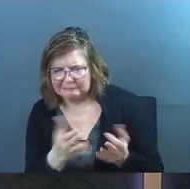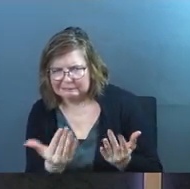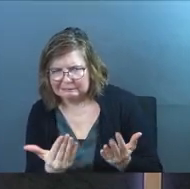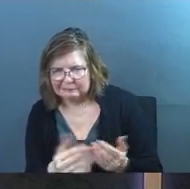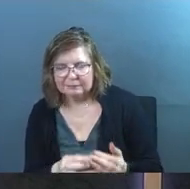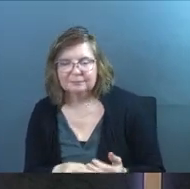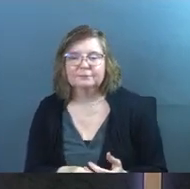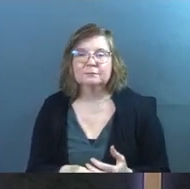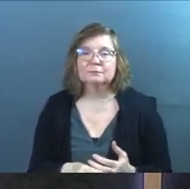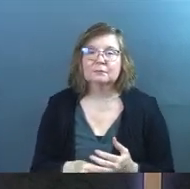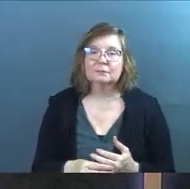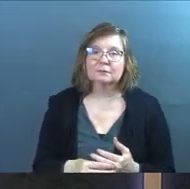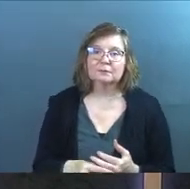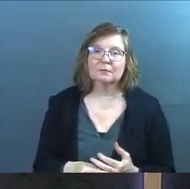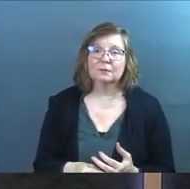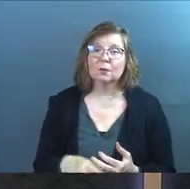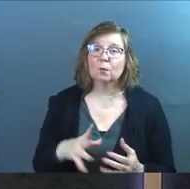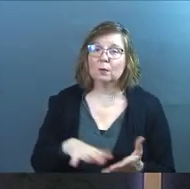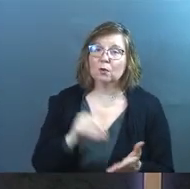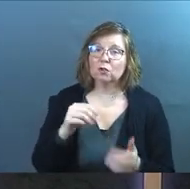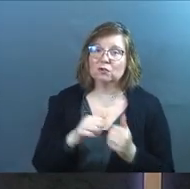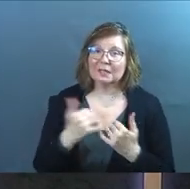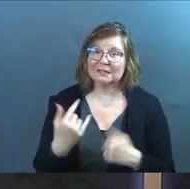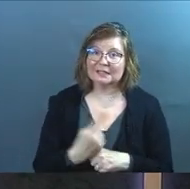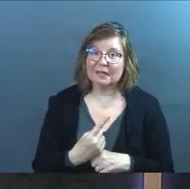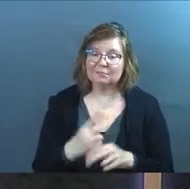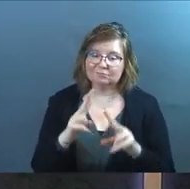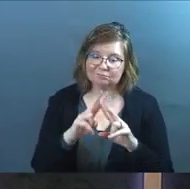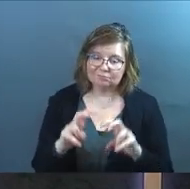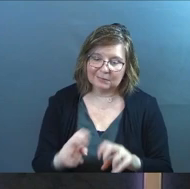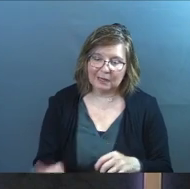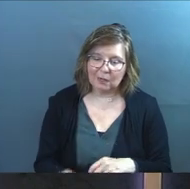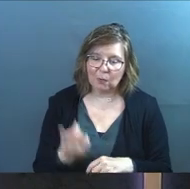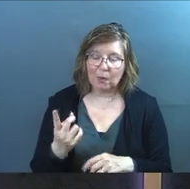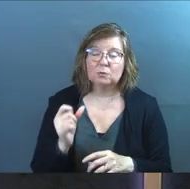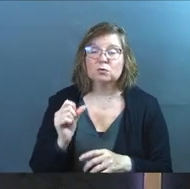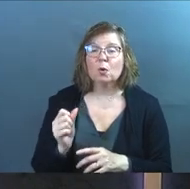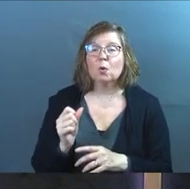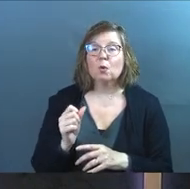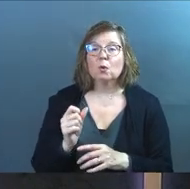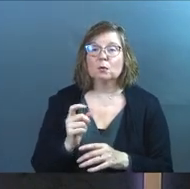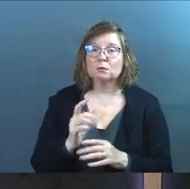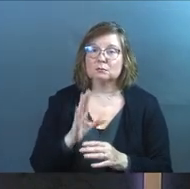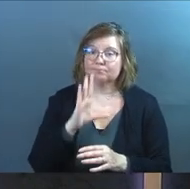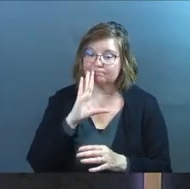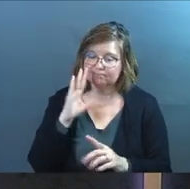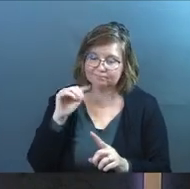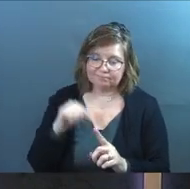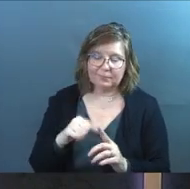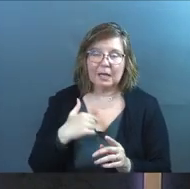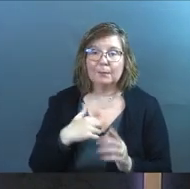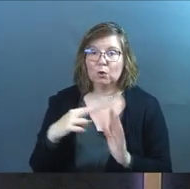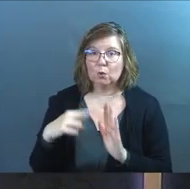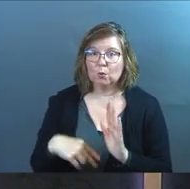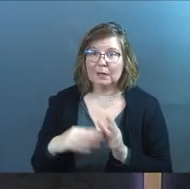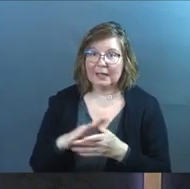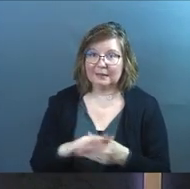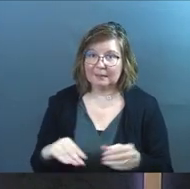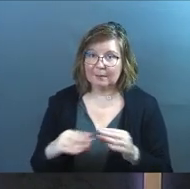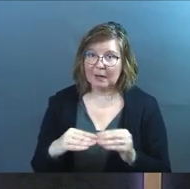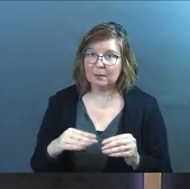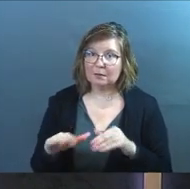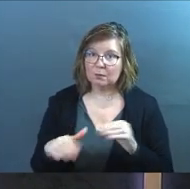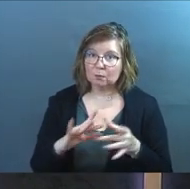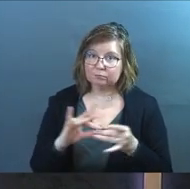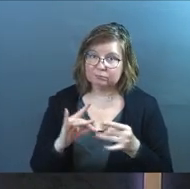And so we're going to learn together today and dig into another one. So just to get straight to it, I'm actually going to read the parable that